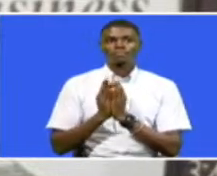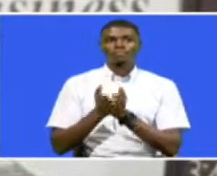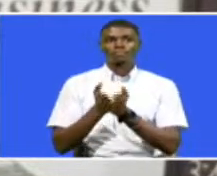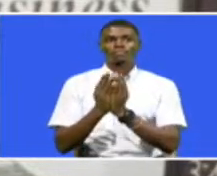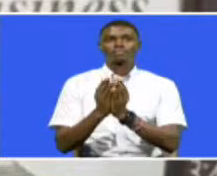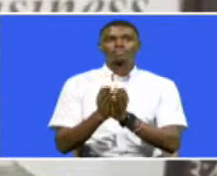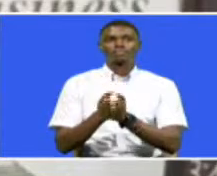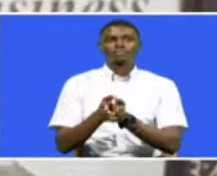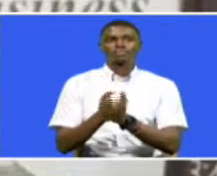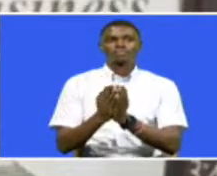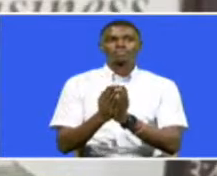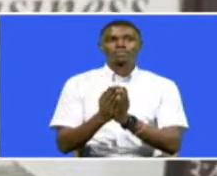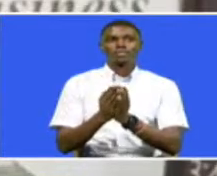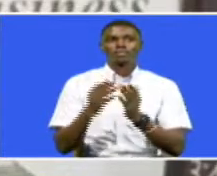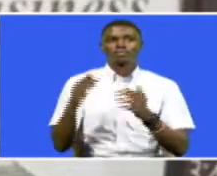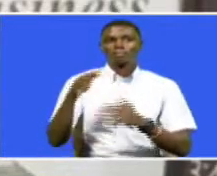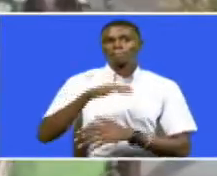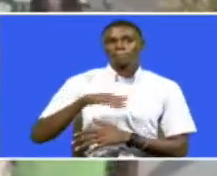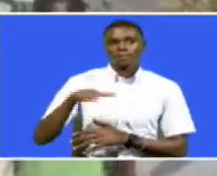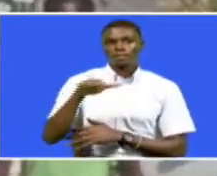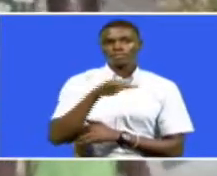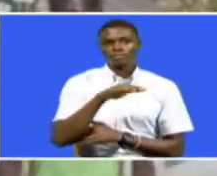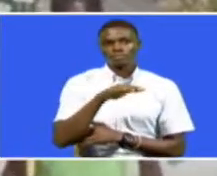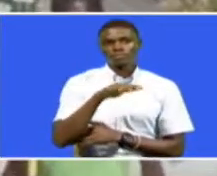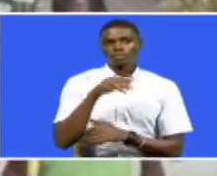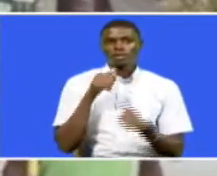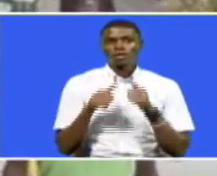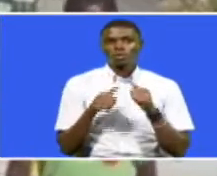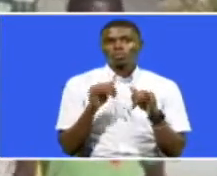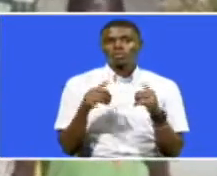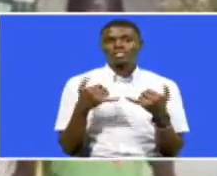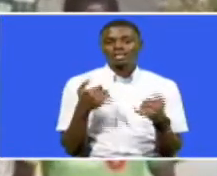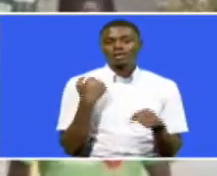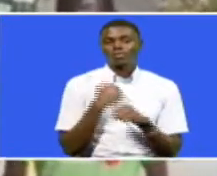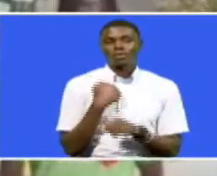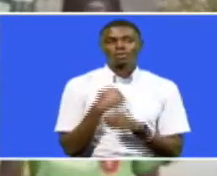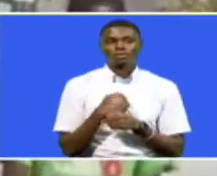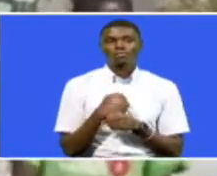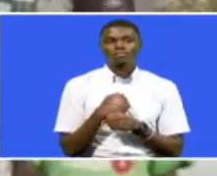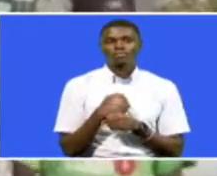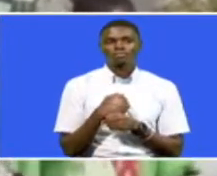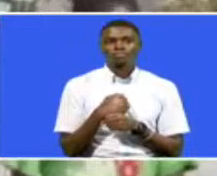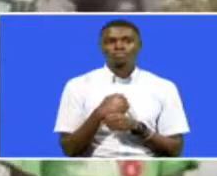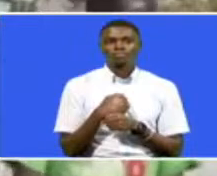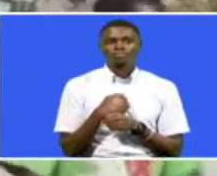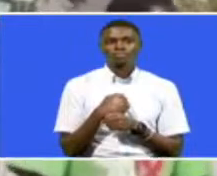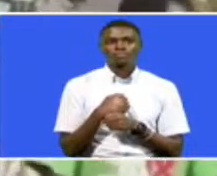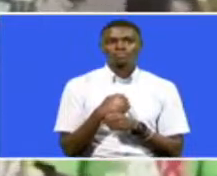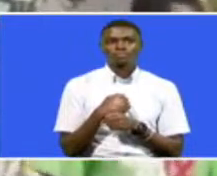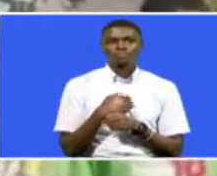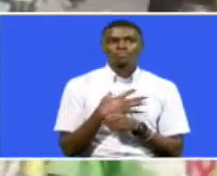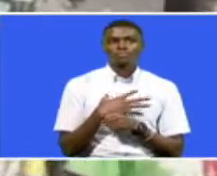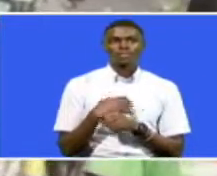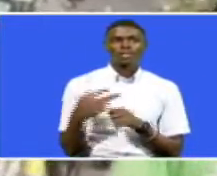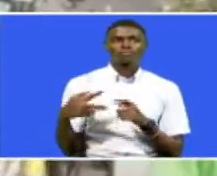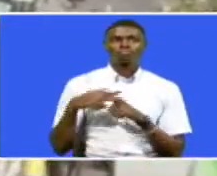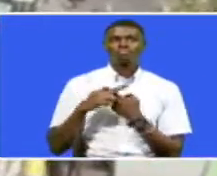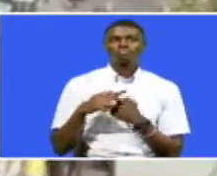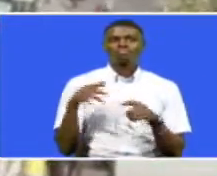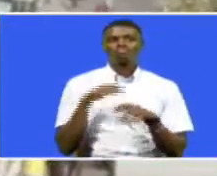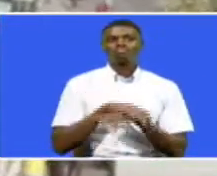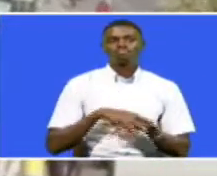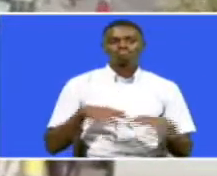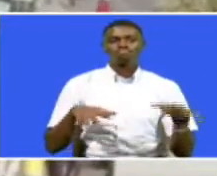ship production area or assembly area, which are now working, and they rehabilitated MV